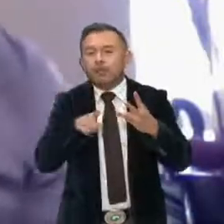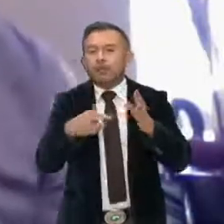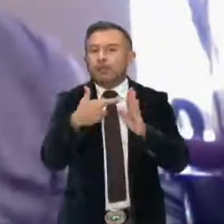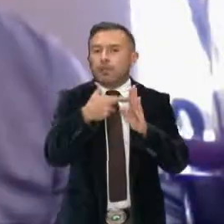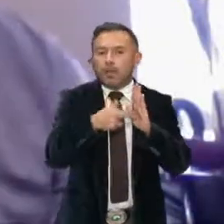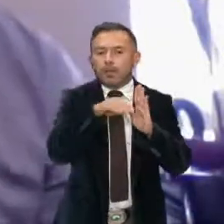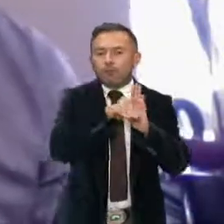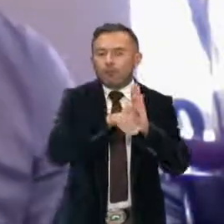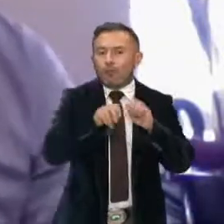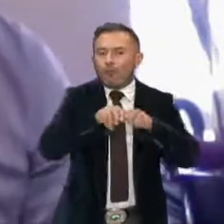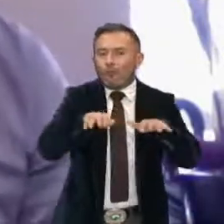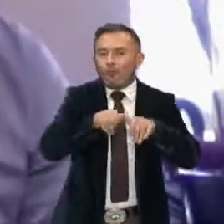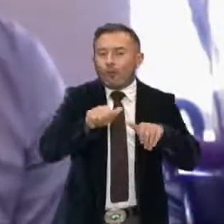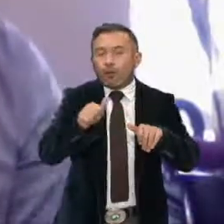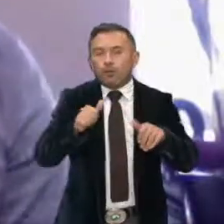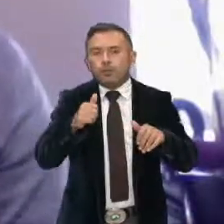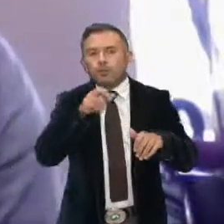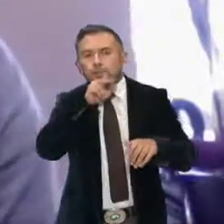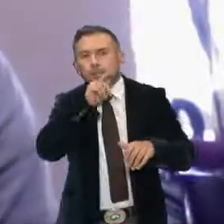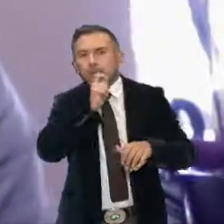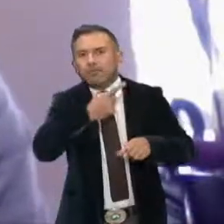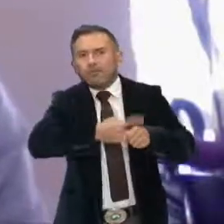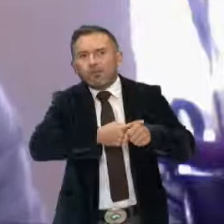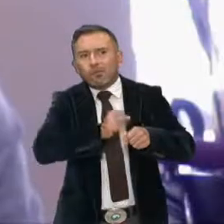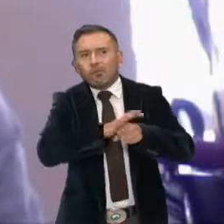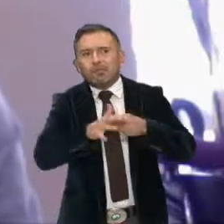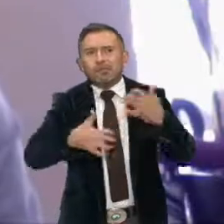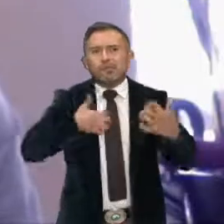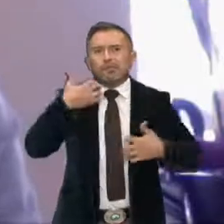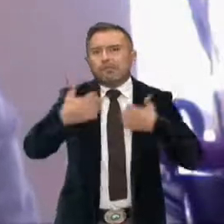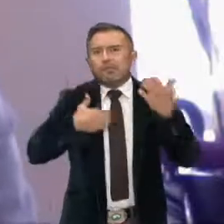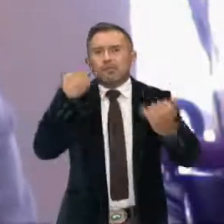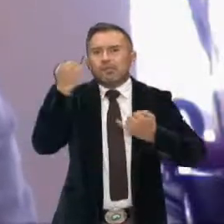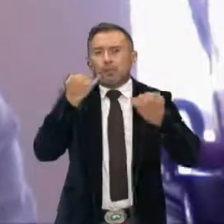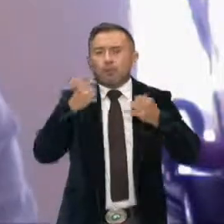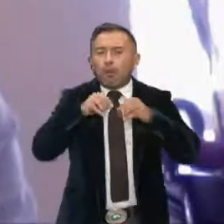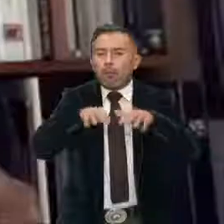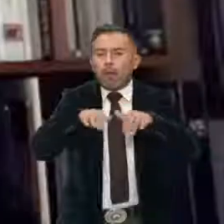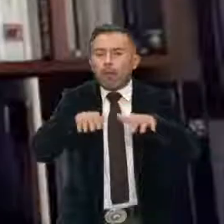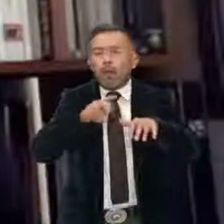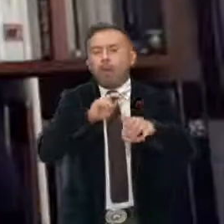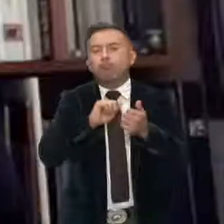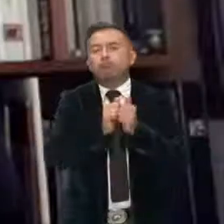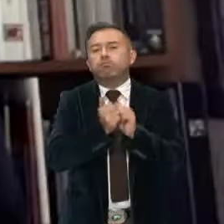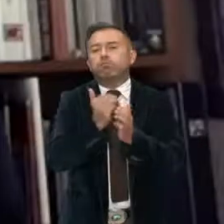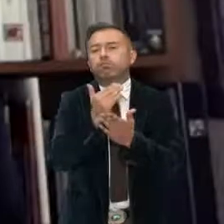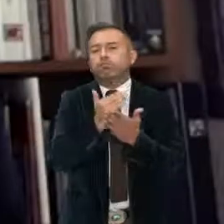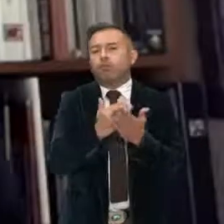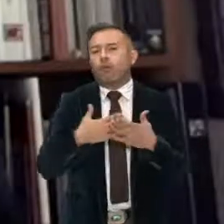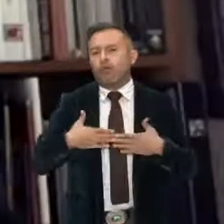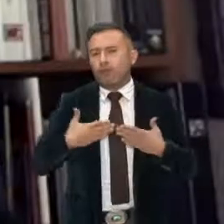and they have created policies to reduce anxiety regarding the pandemic.